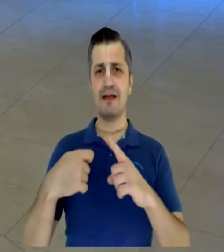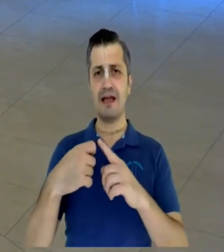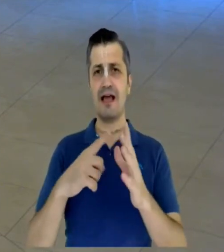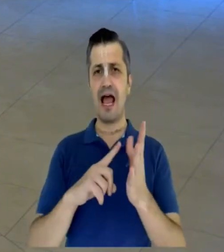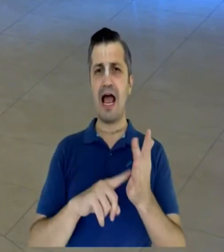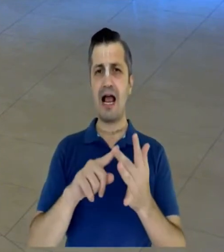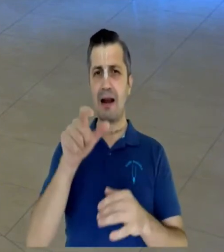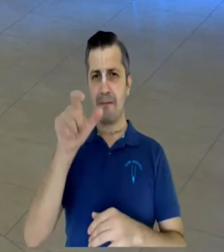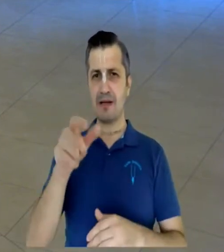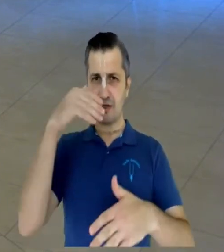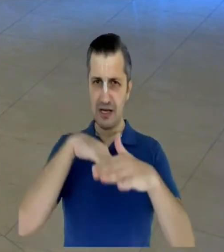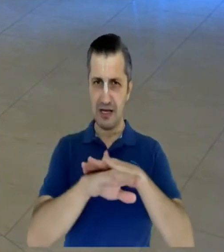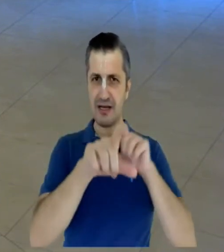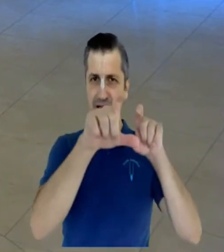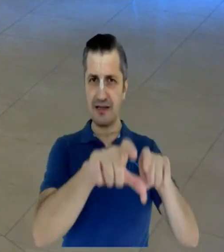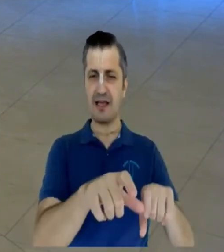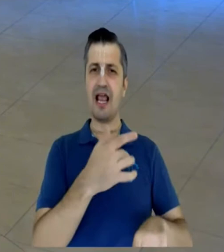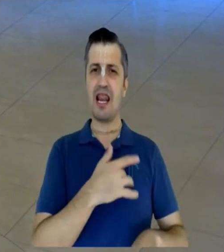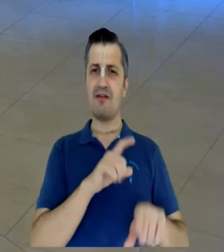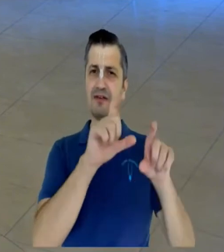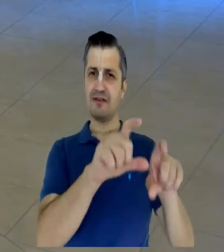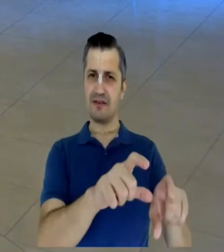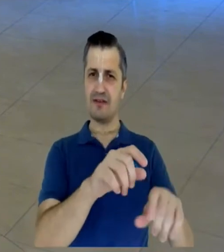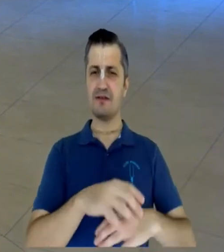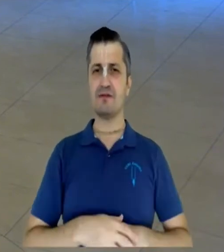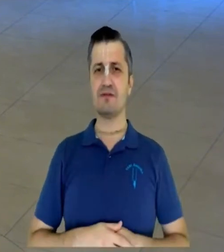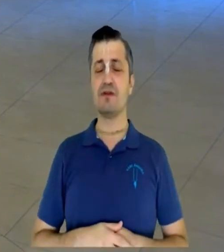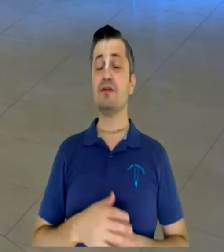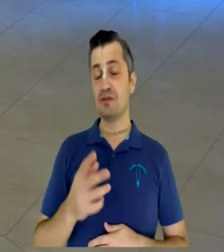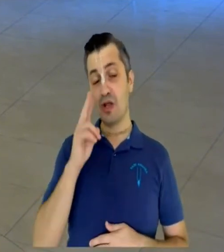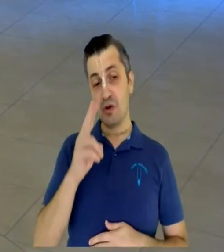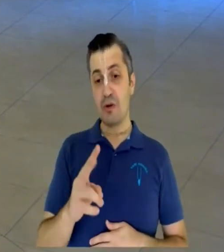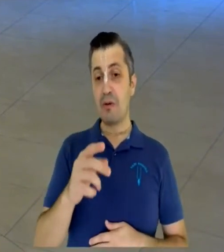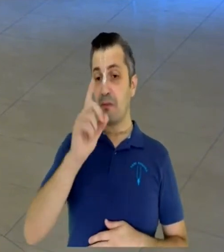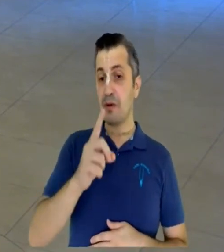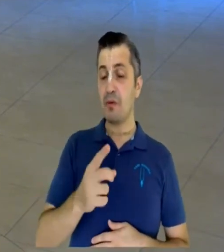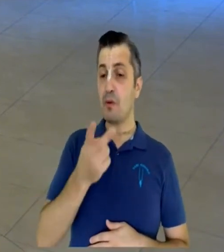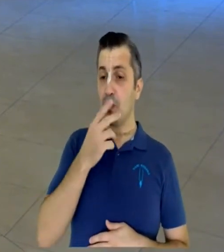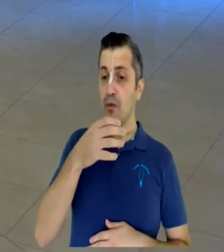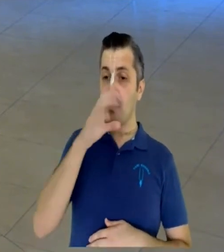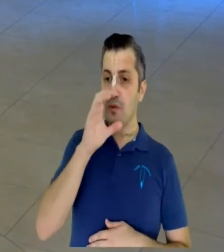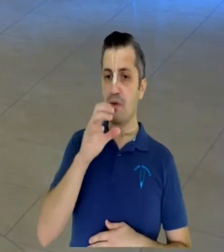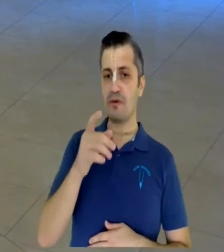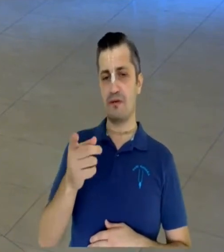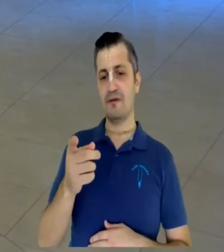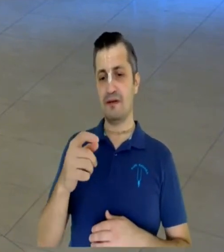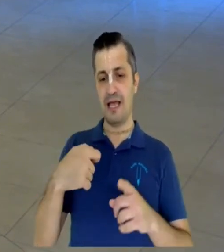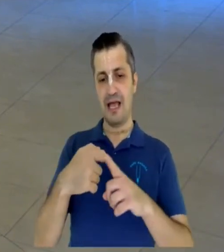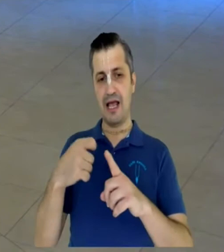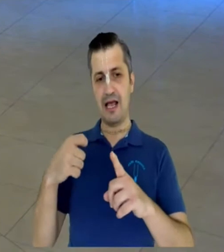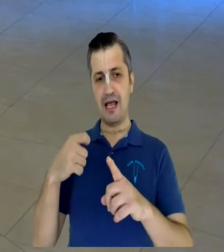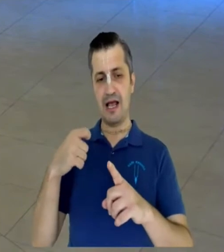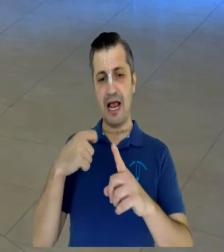wealth, people also can become under the influence of Kali. So and that's why